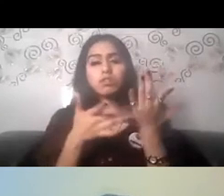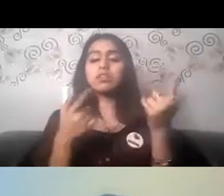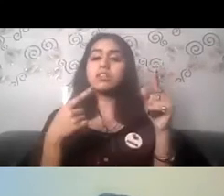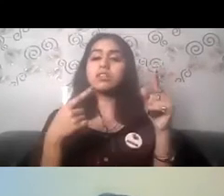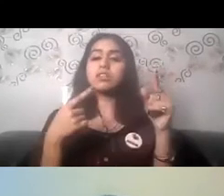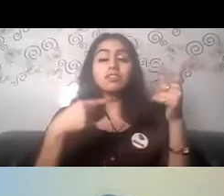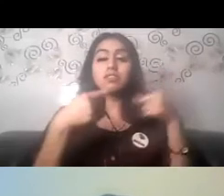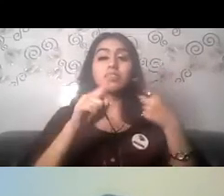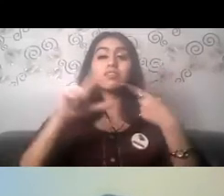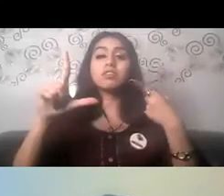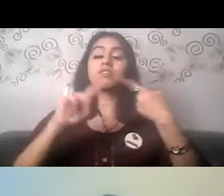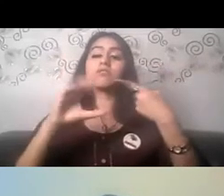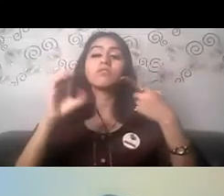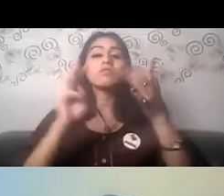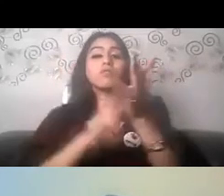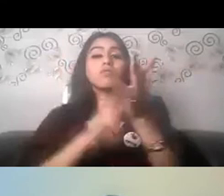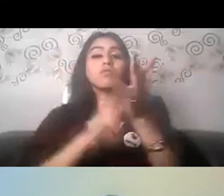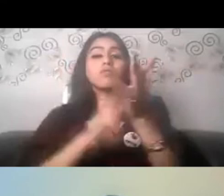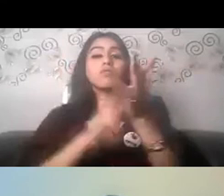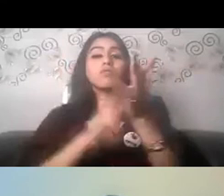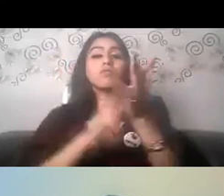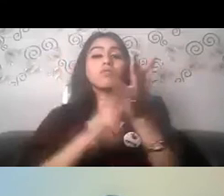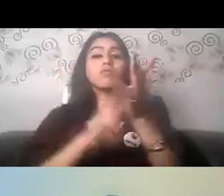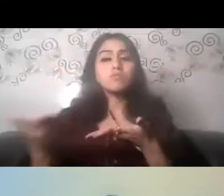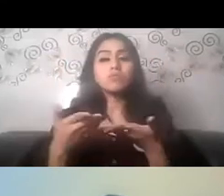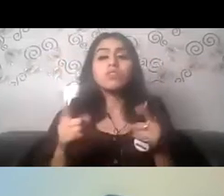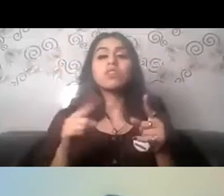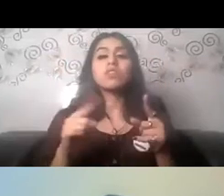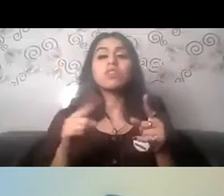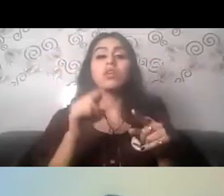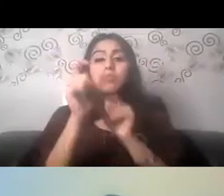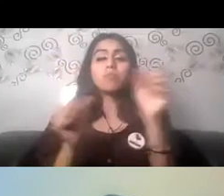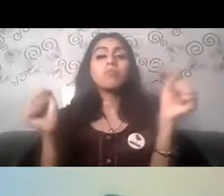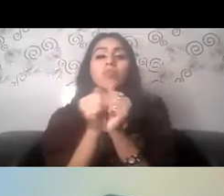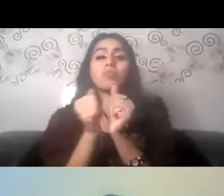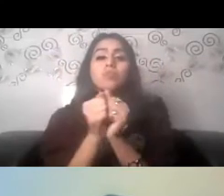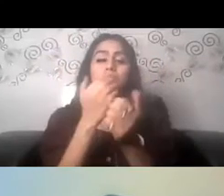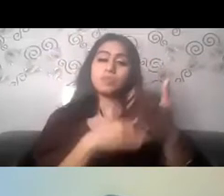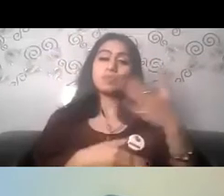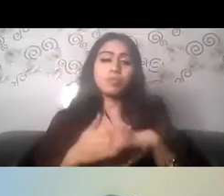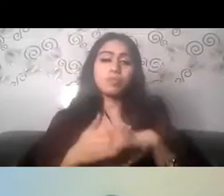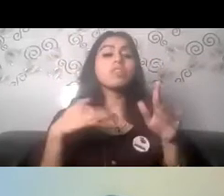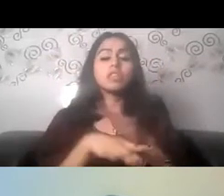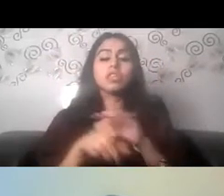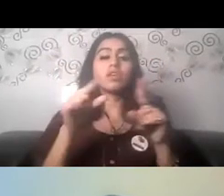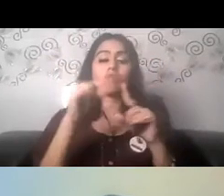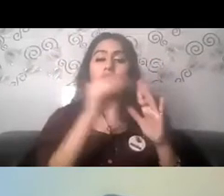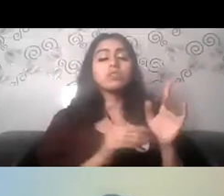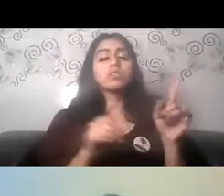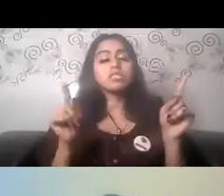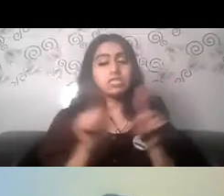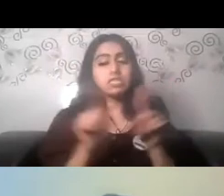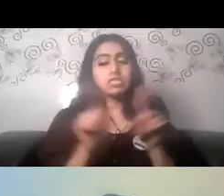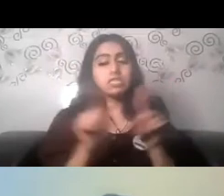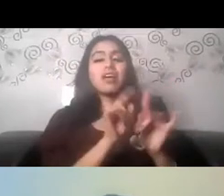talked about the people with disabilities. The policy does exist, and we keep on feeding them